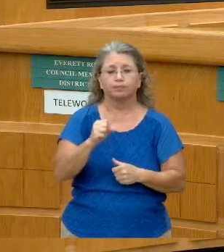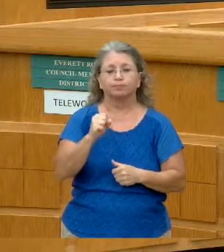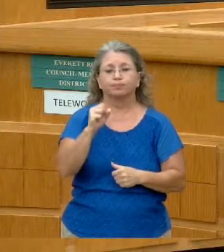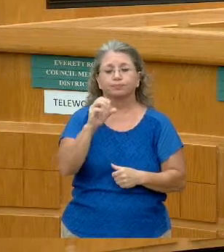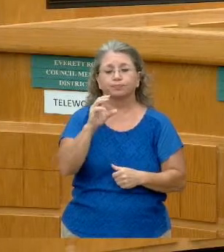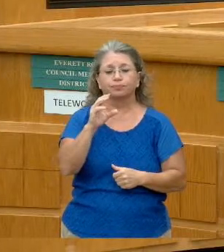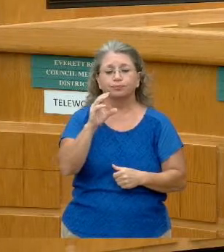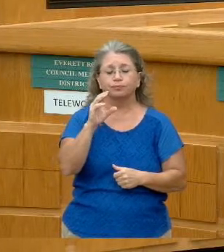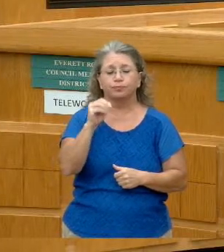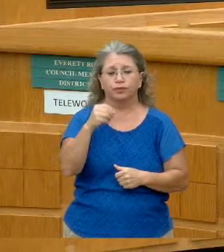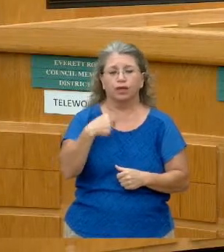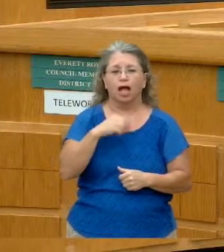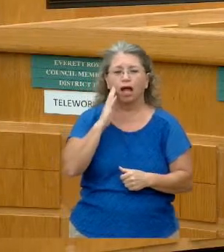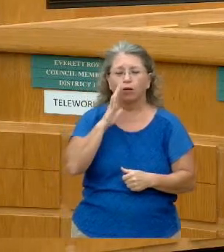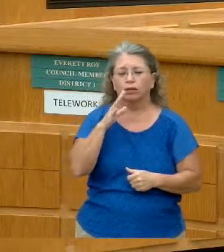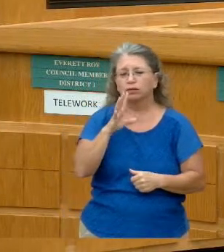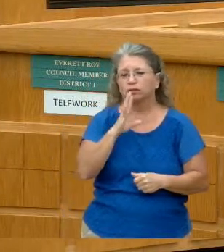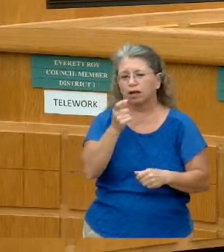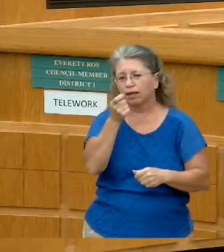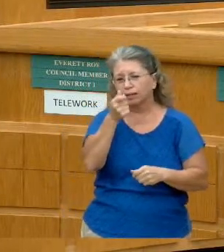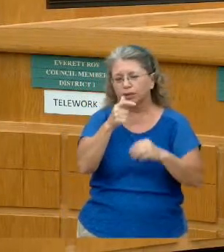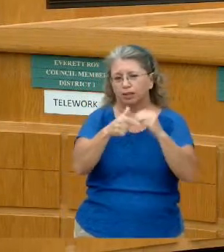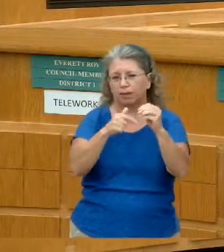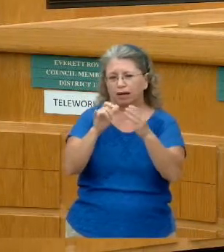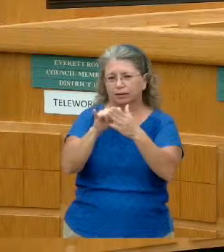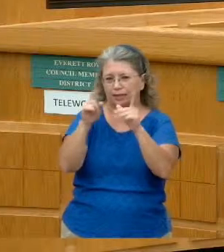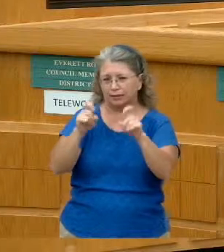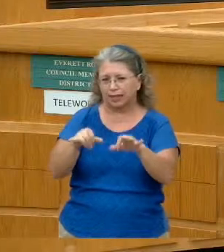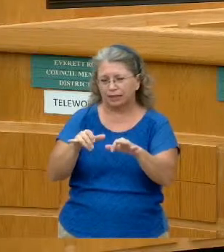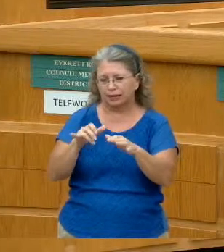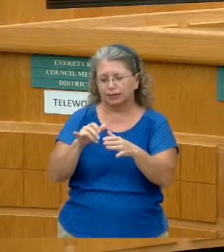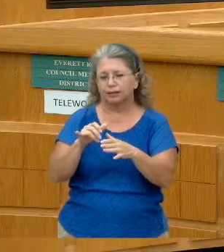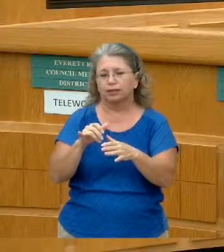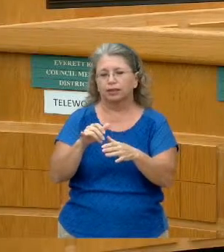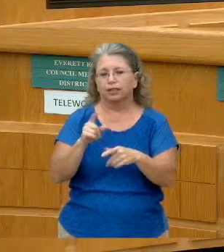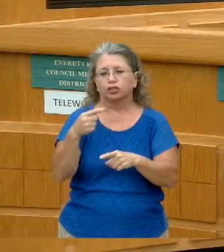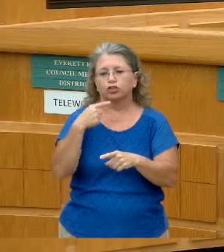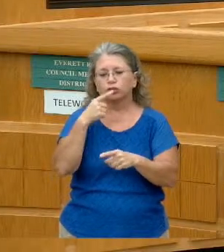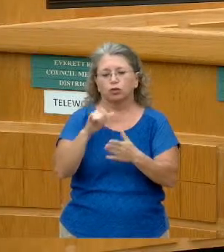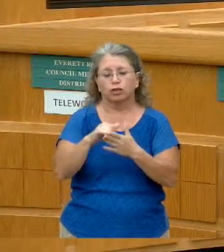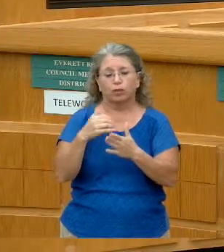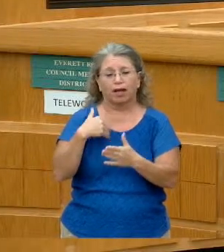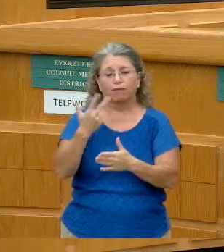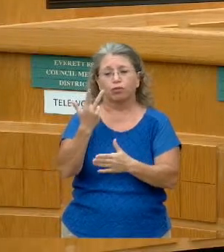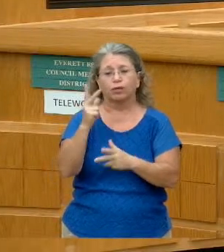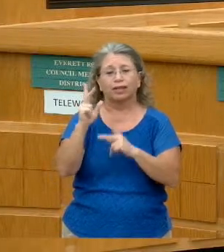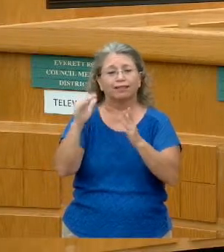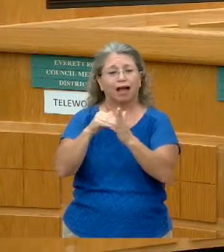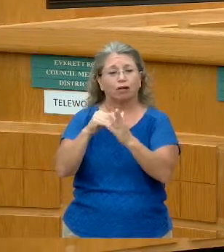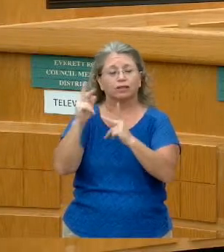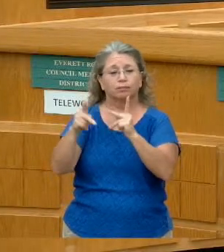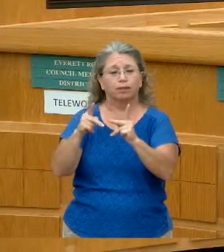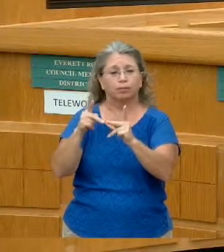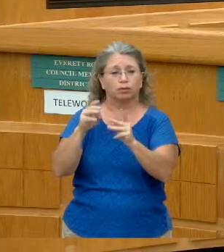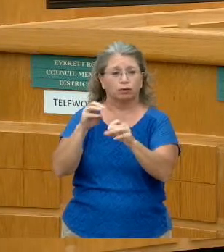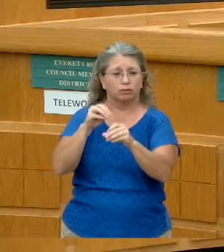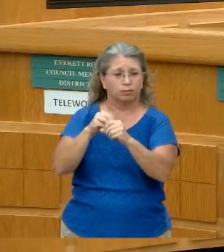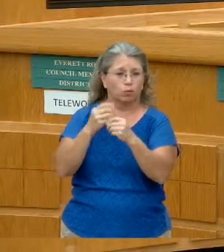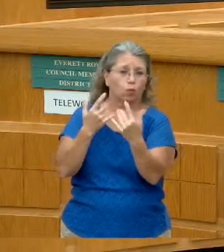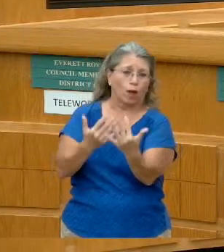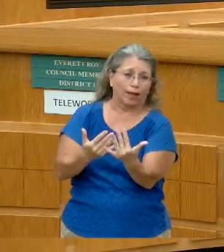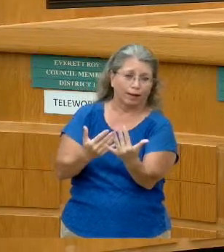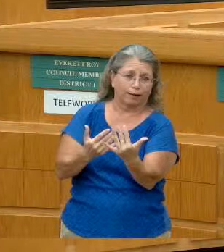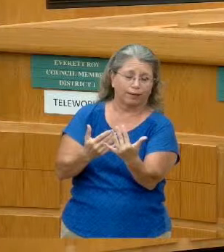was referenced by Director Rodriguez. She told you there were 3,000 people in the queue. Nueces County and the city